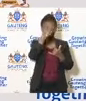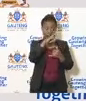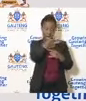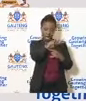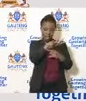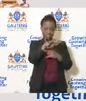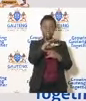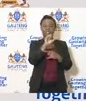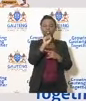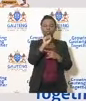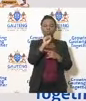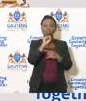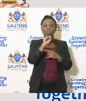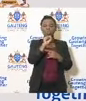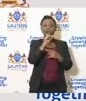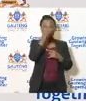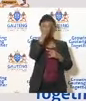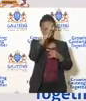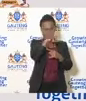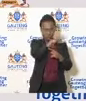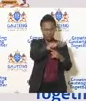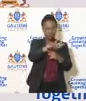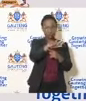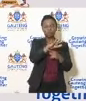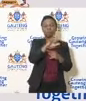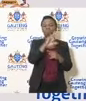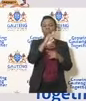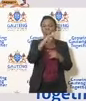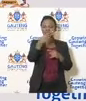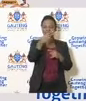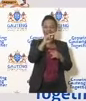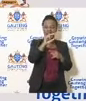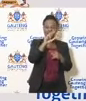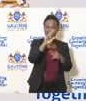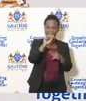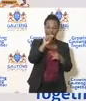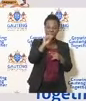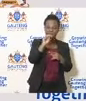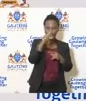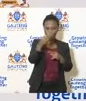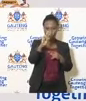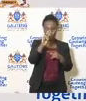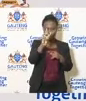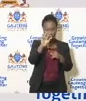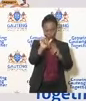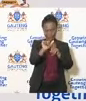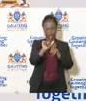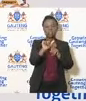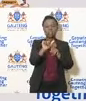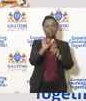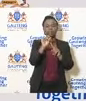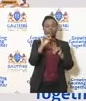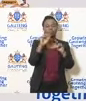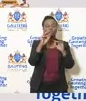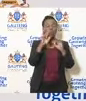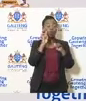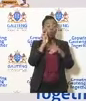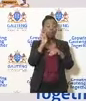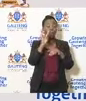the Soshanguve, Mabopane, Karankua, Winterveld area, but we don't want to lower the